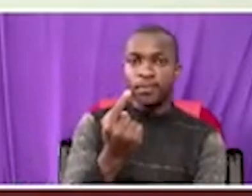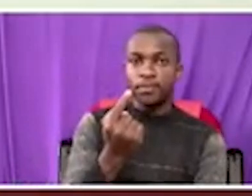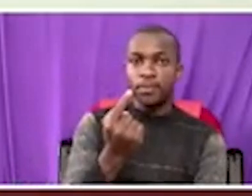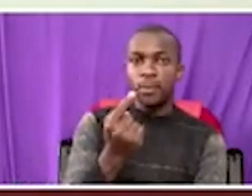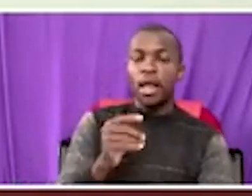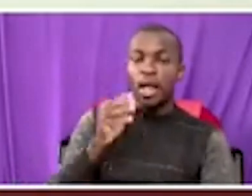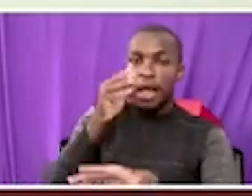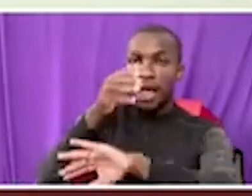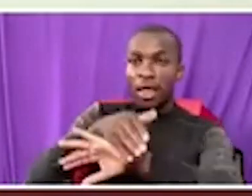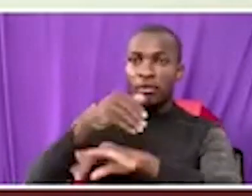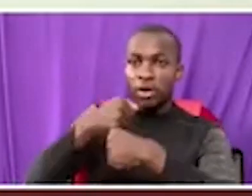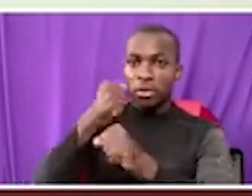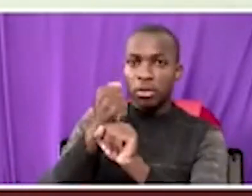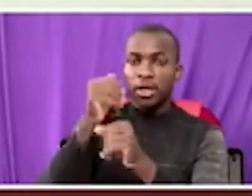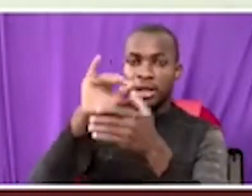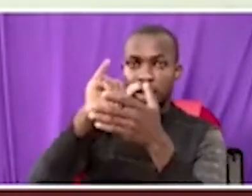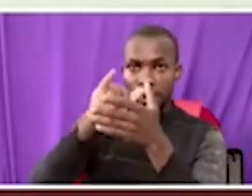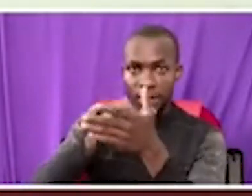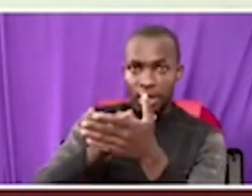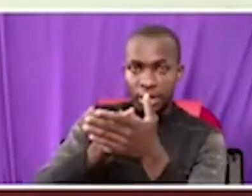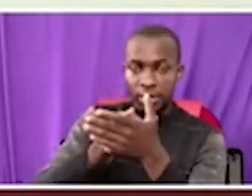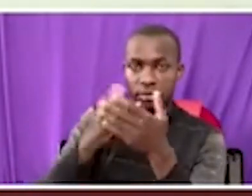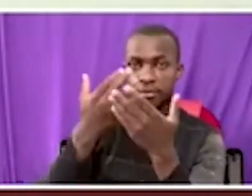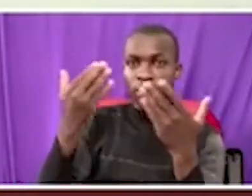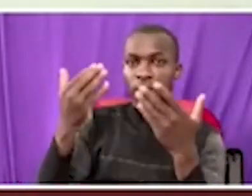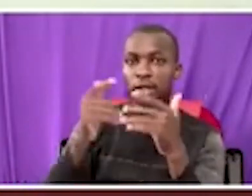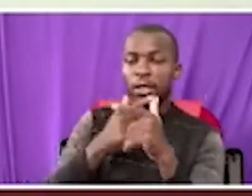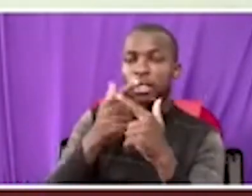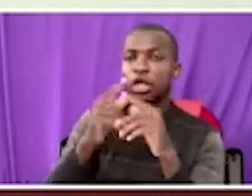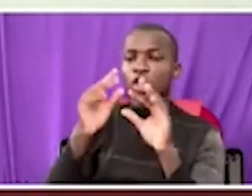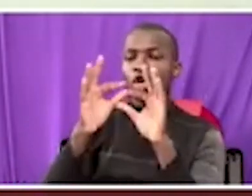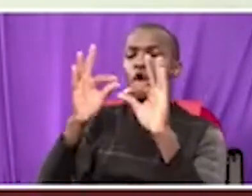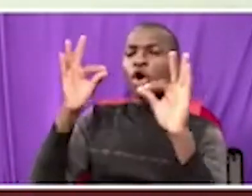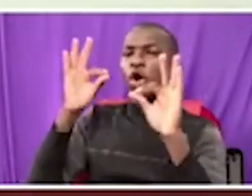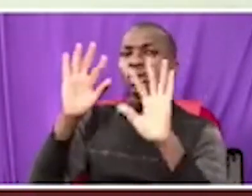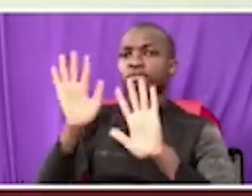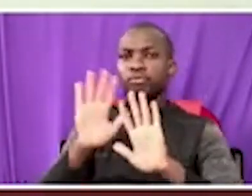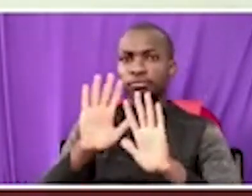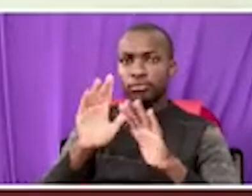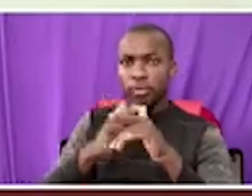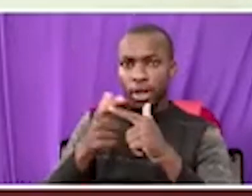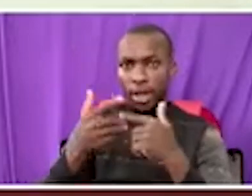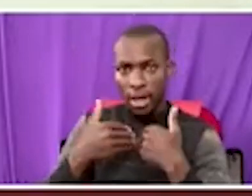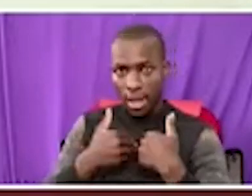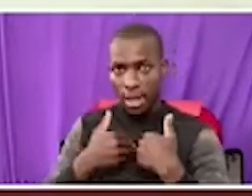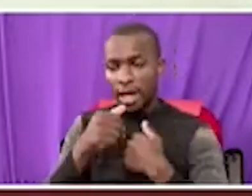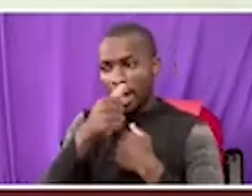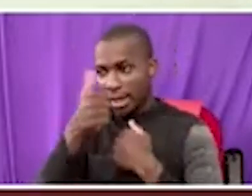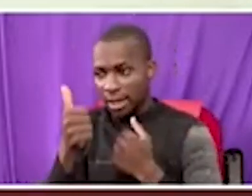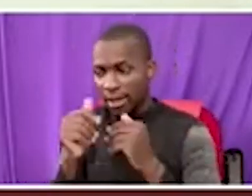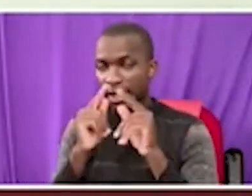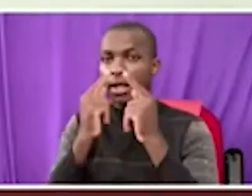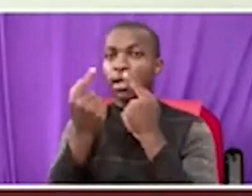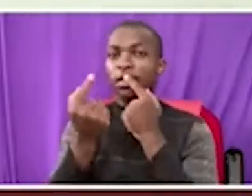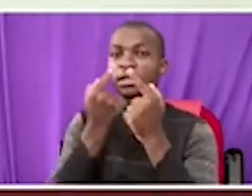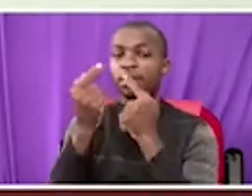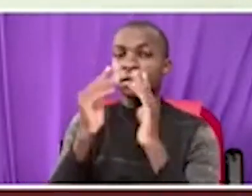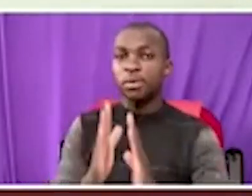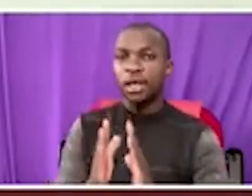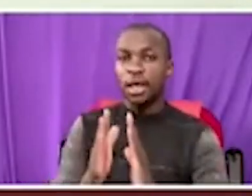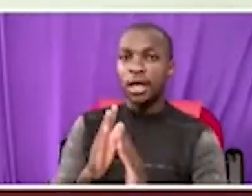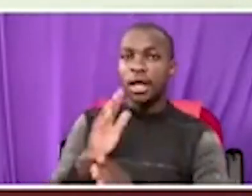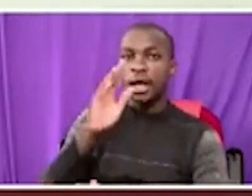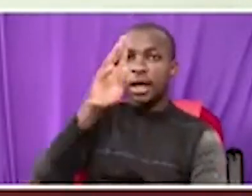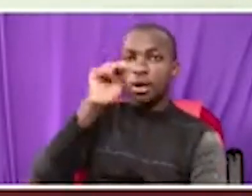After making that claim, not too long after that, he had a nervous breakdown. Nietzsche was the son